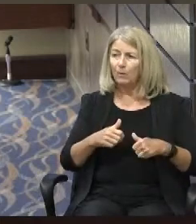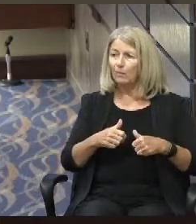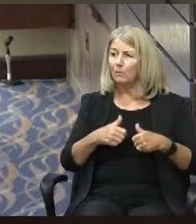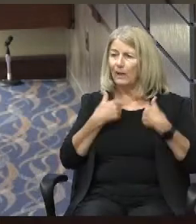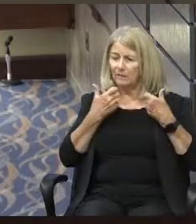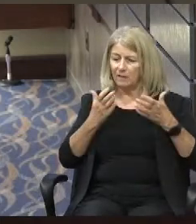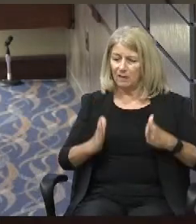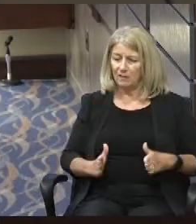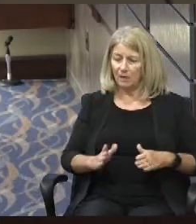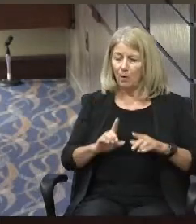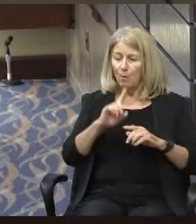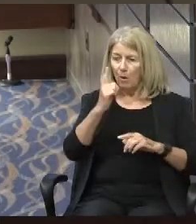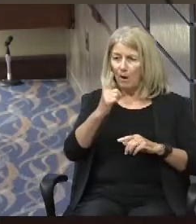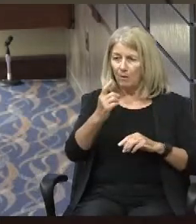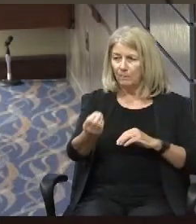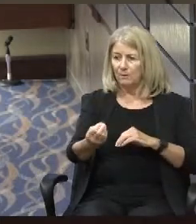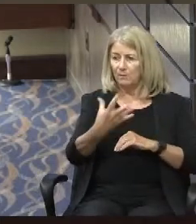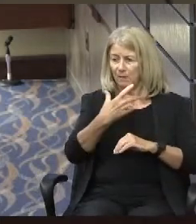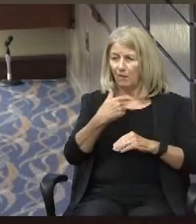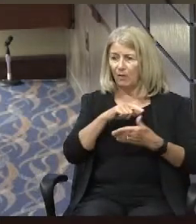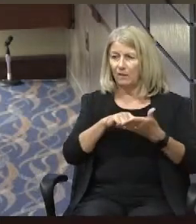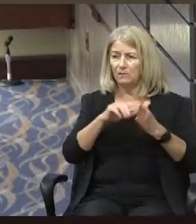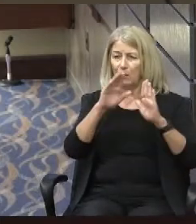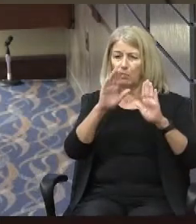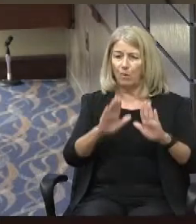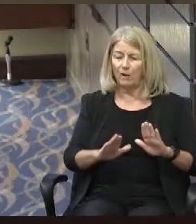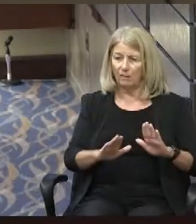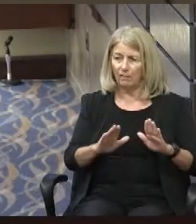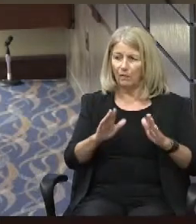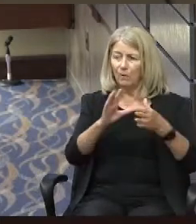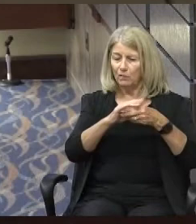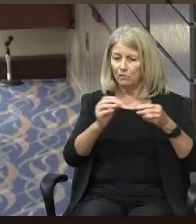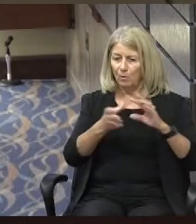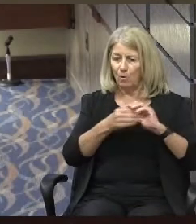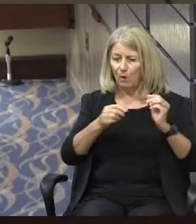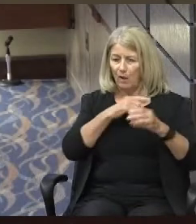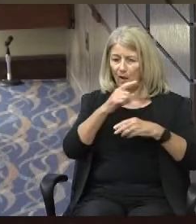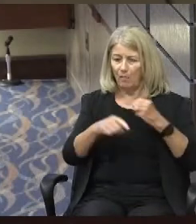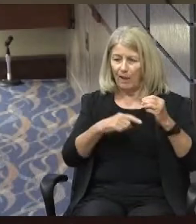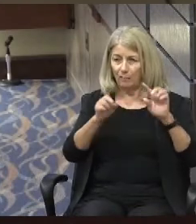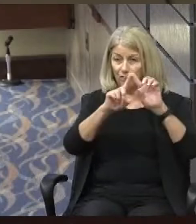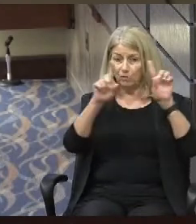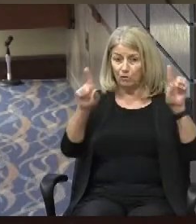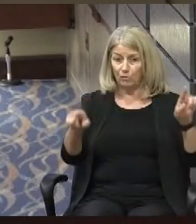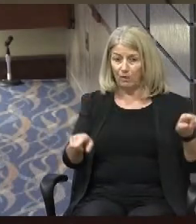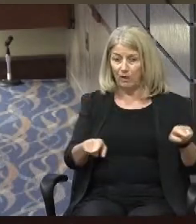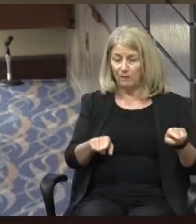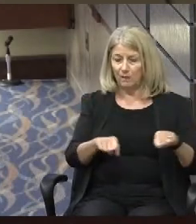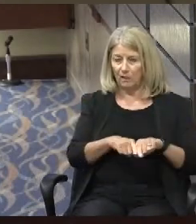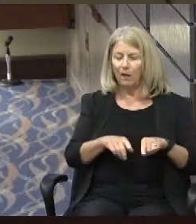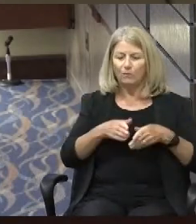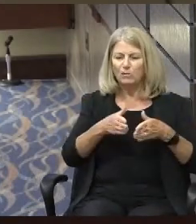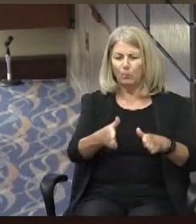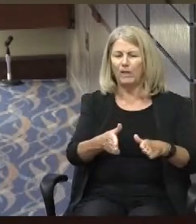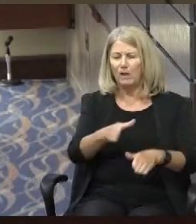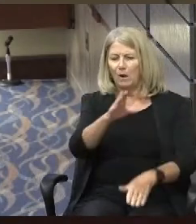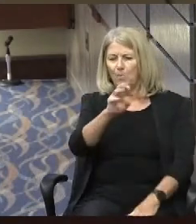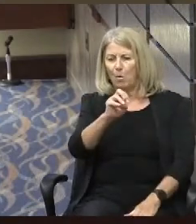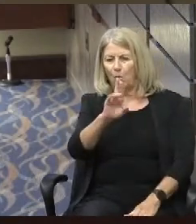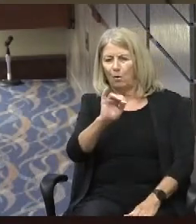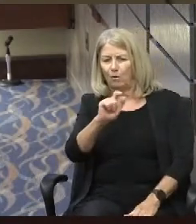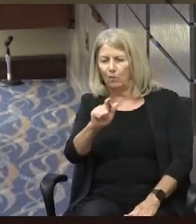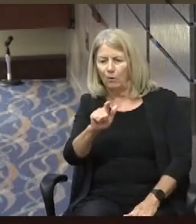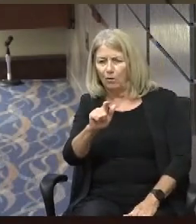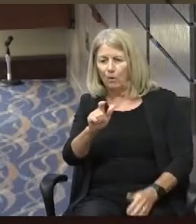me this incredible article on street murals as a form of traffic calming, which the creative in me loves, with